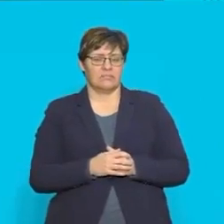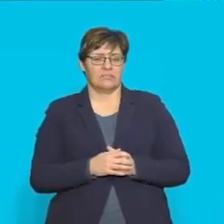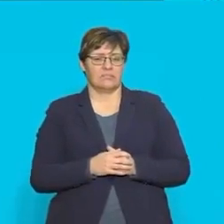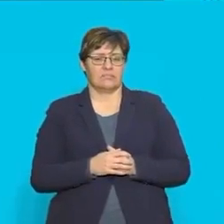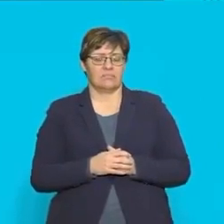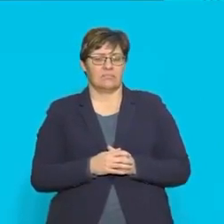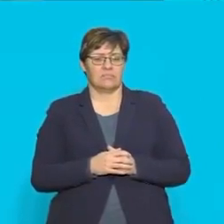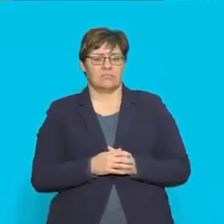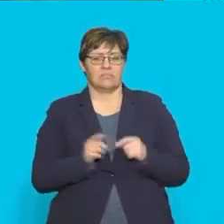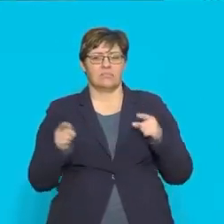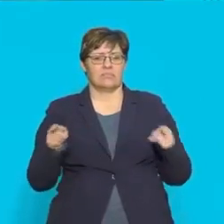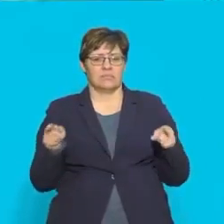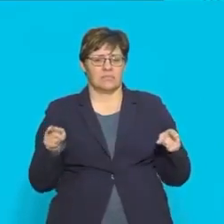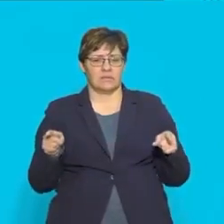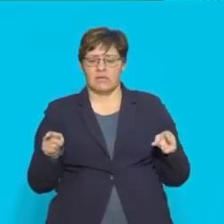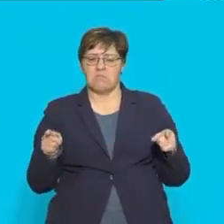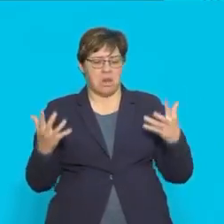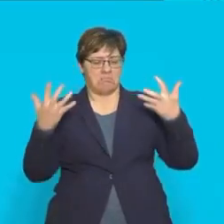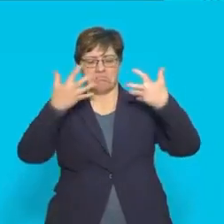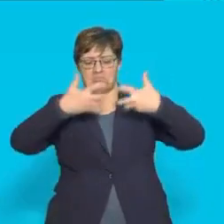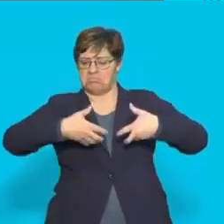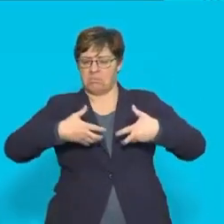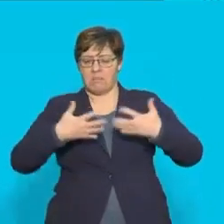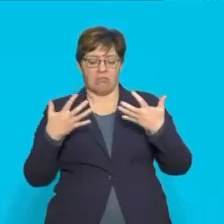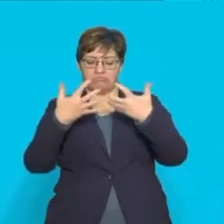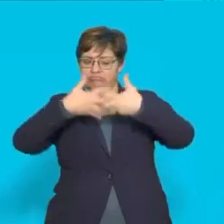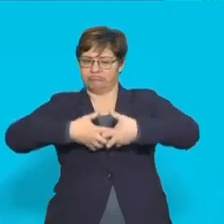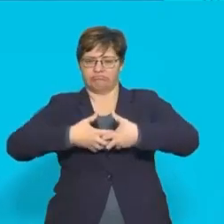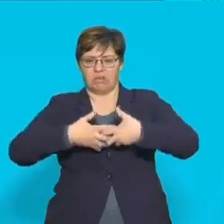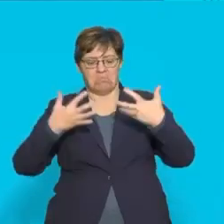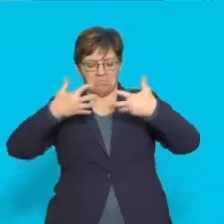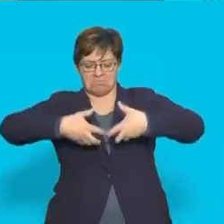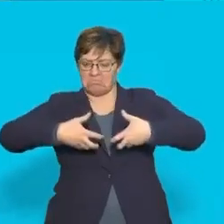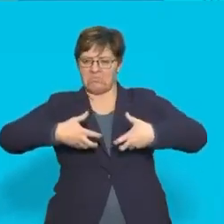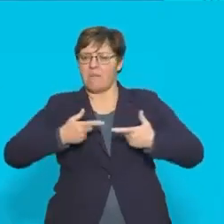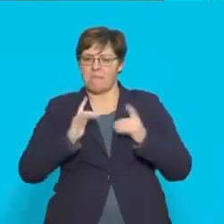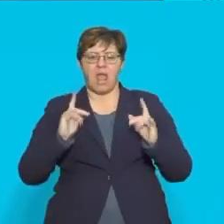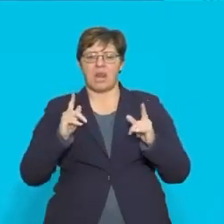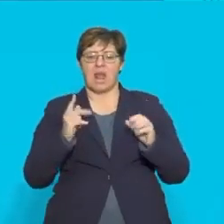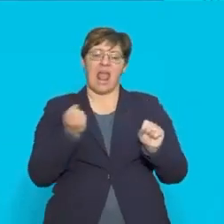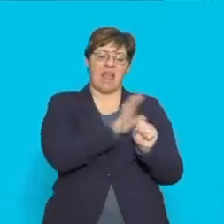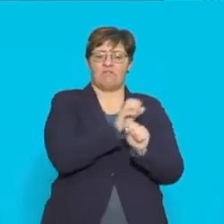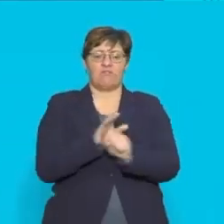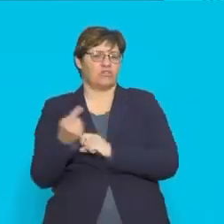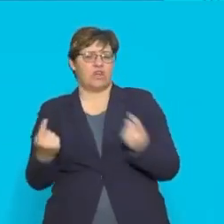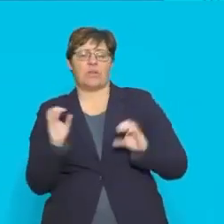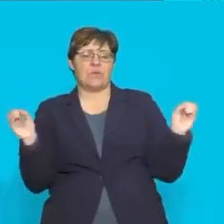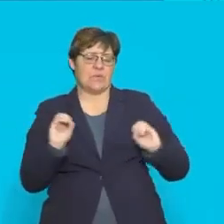and the intersection between the two events is actually 0. There's nothing common between the two events